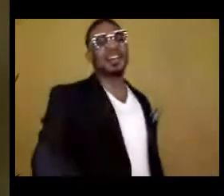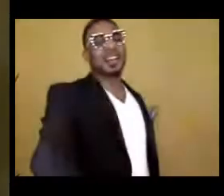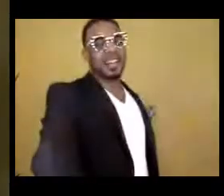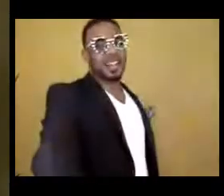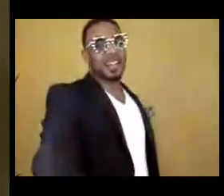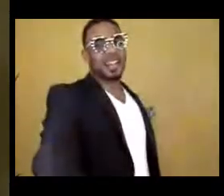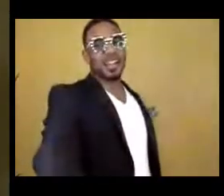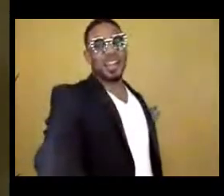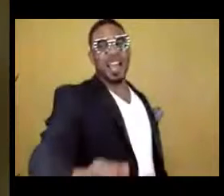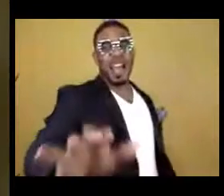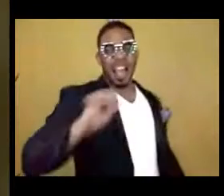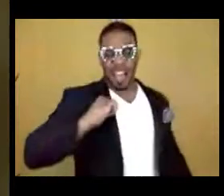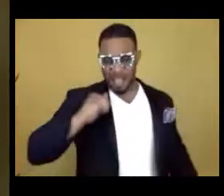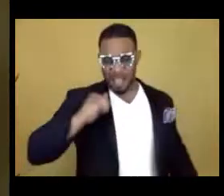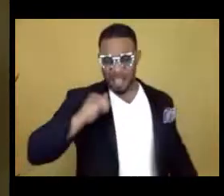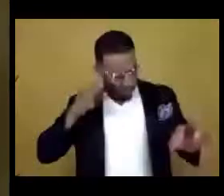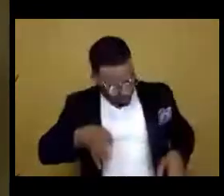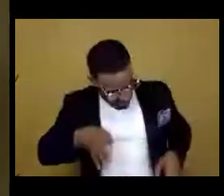look down,